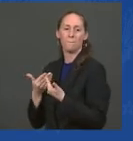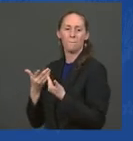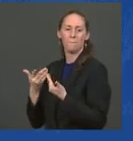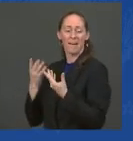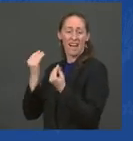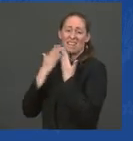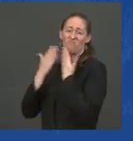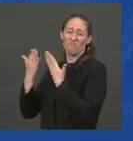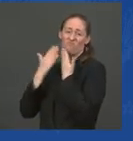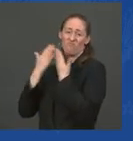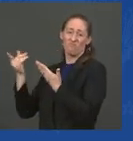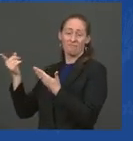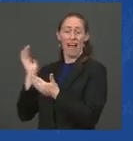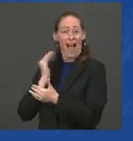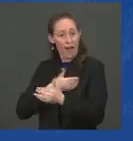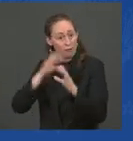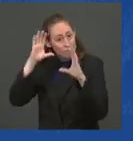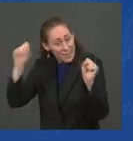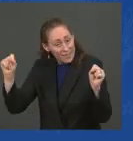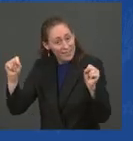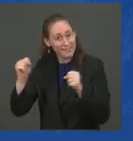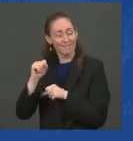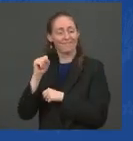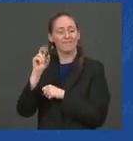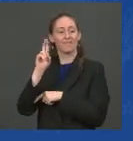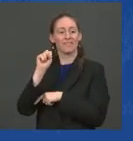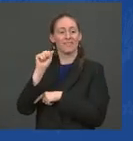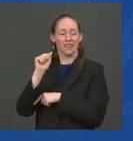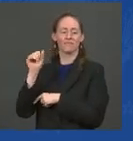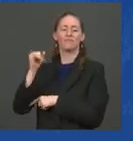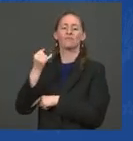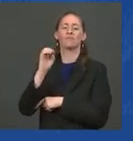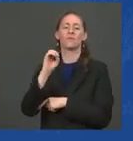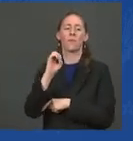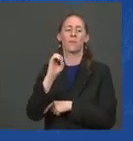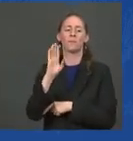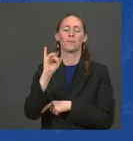President of the United States, Joseph R. Biden.